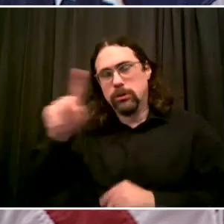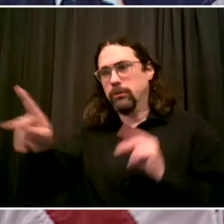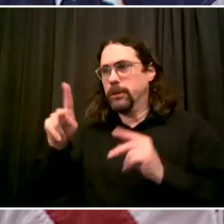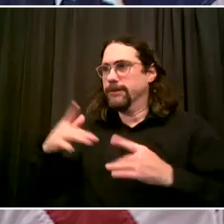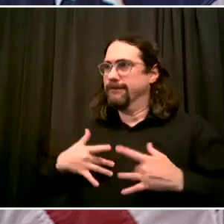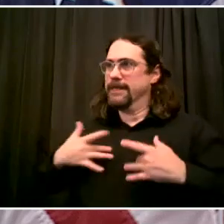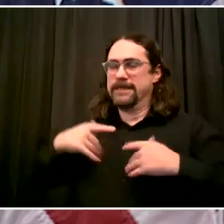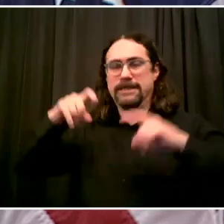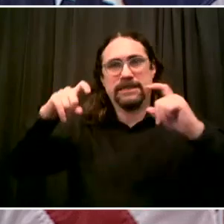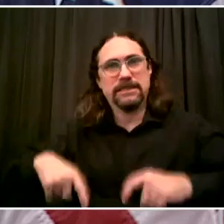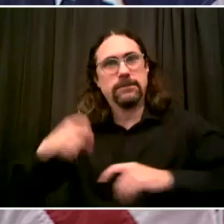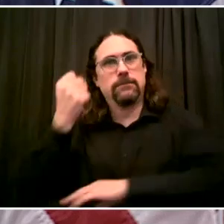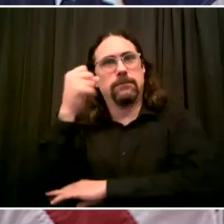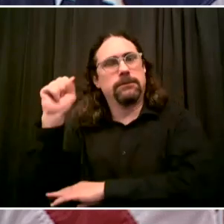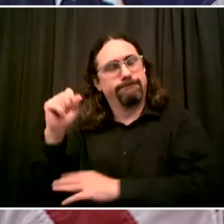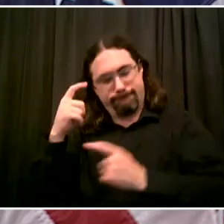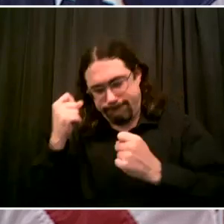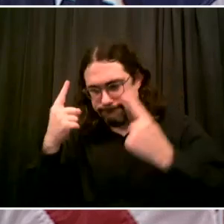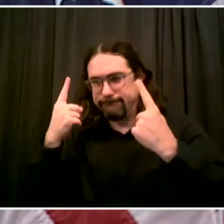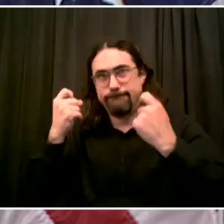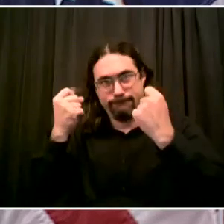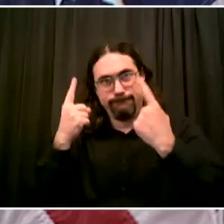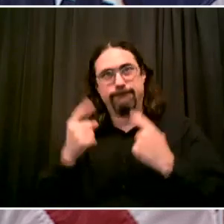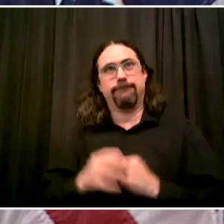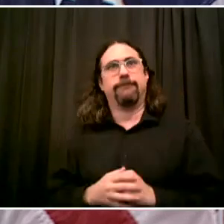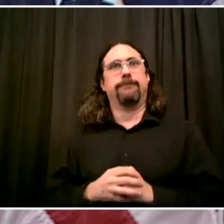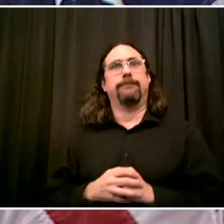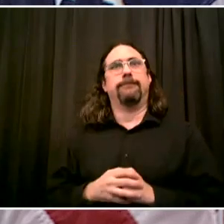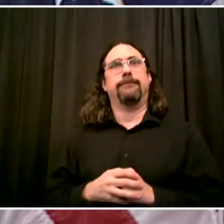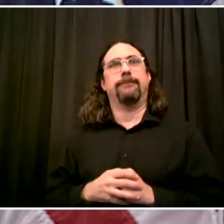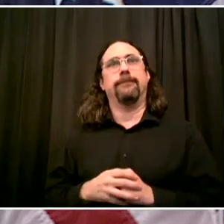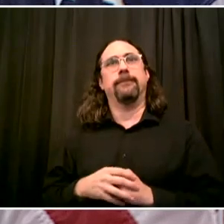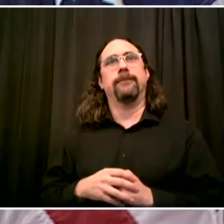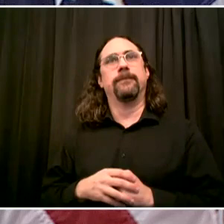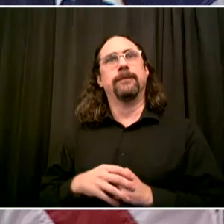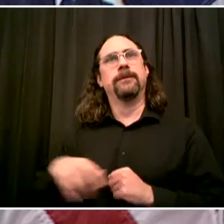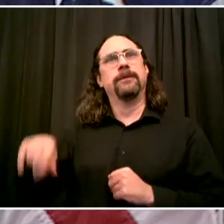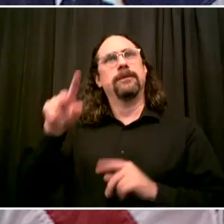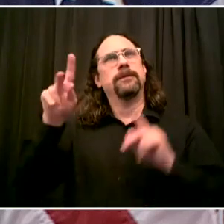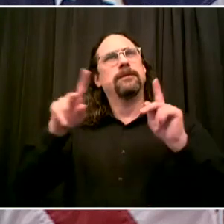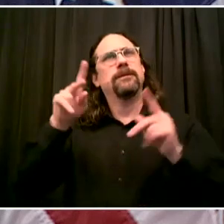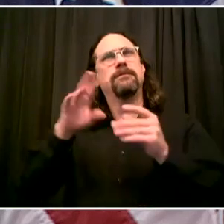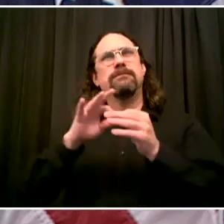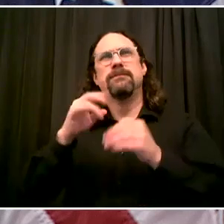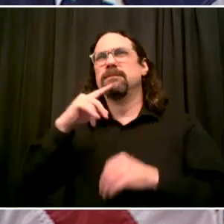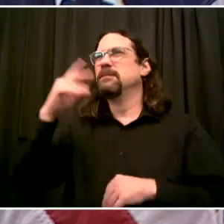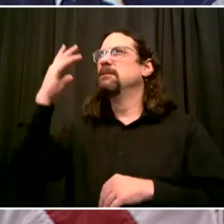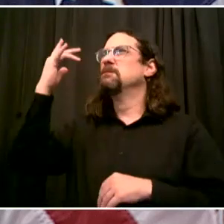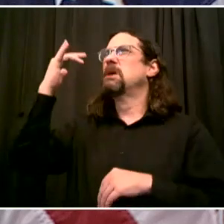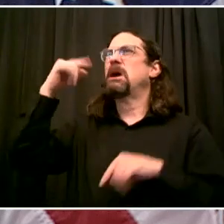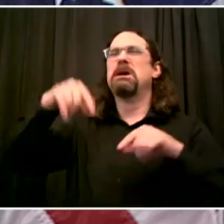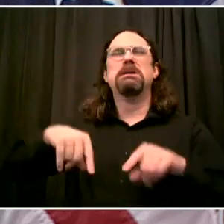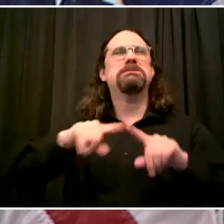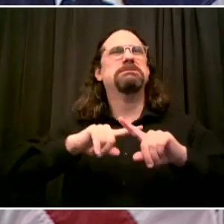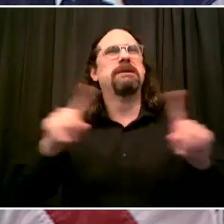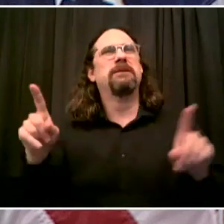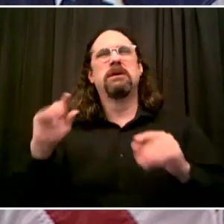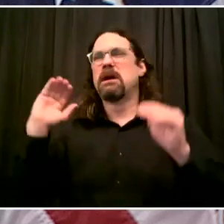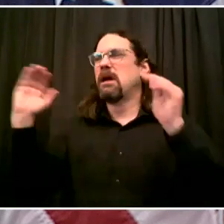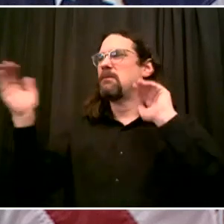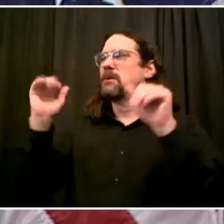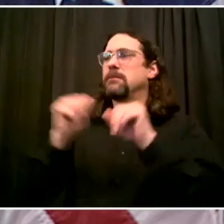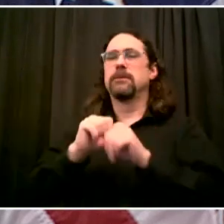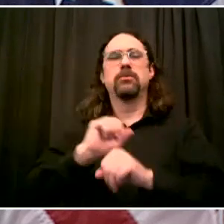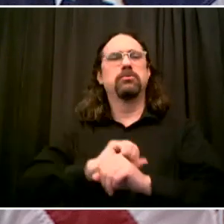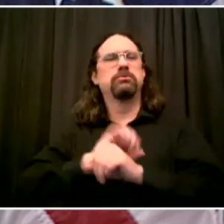is different than what we are dealing with day to day and why it has to be understood and respected.